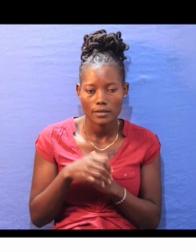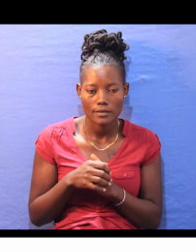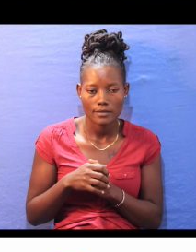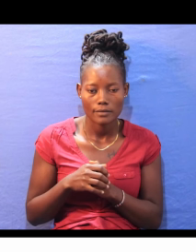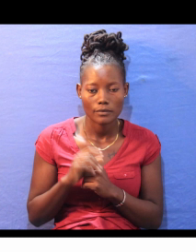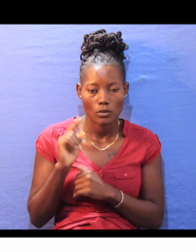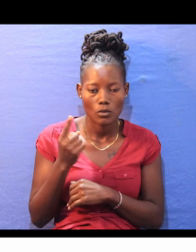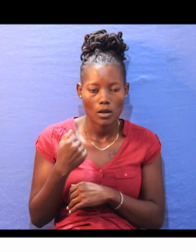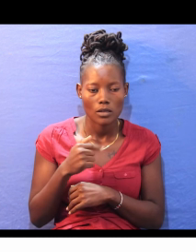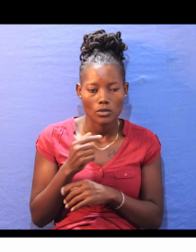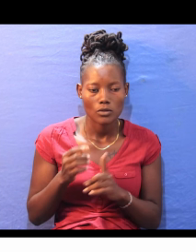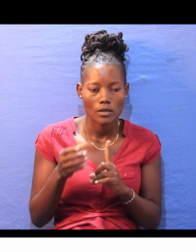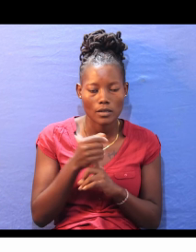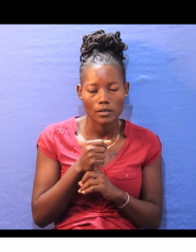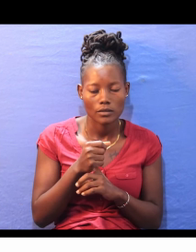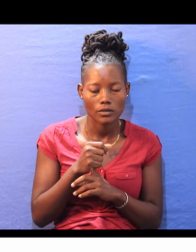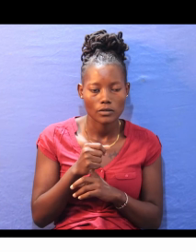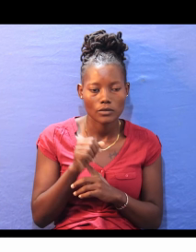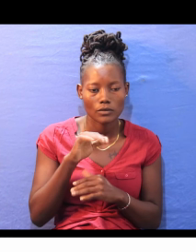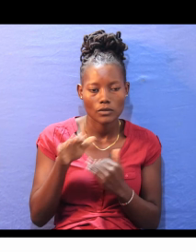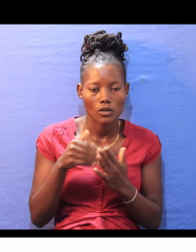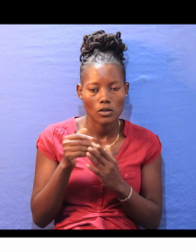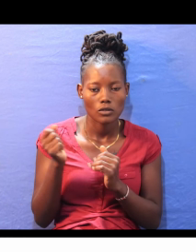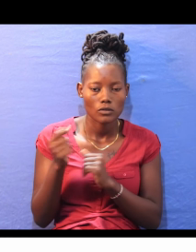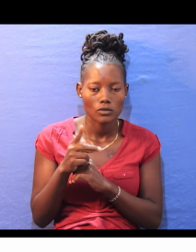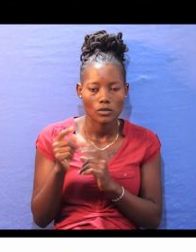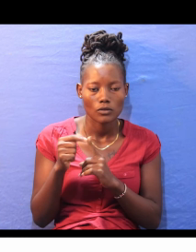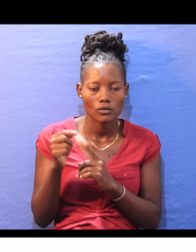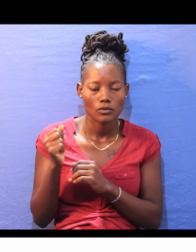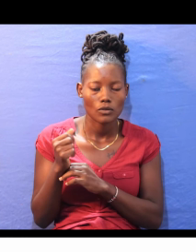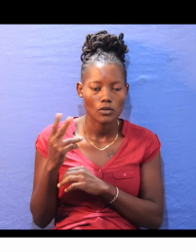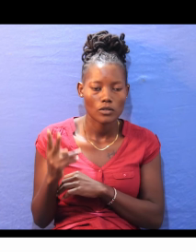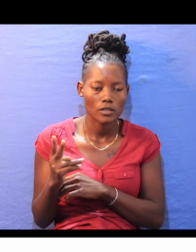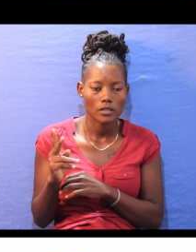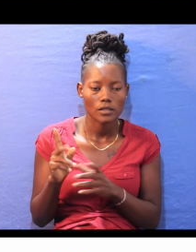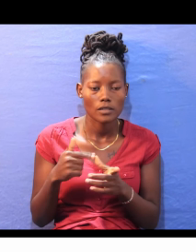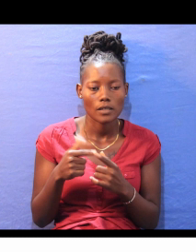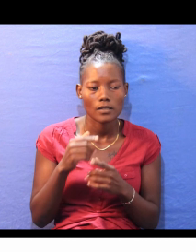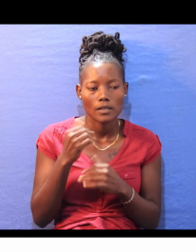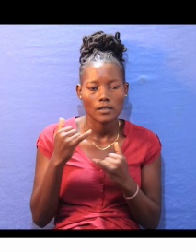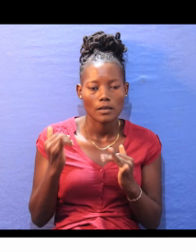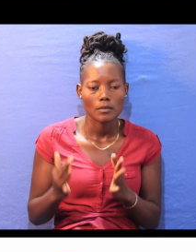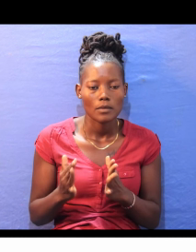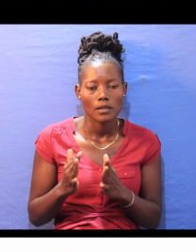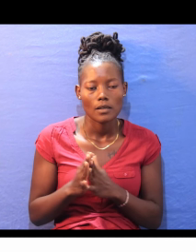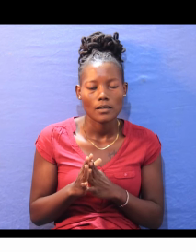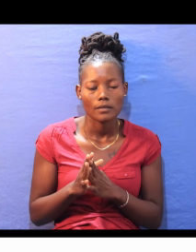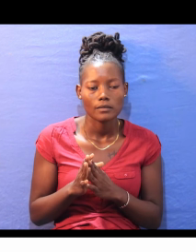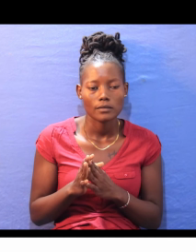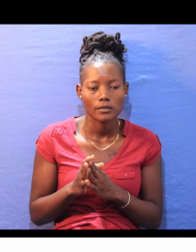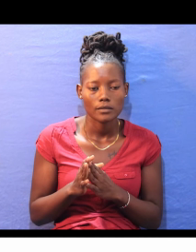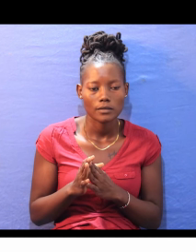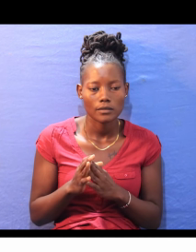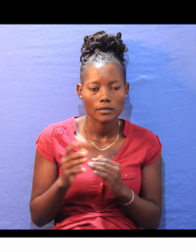Once we get a little bit older than 12 or 14, and once our athletes who are adults have been with us